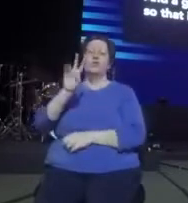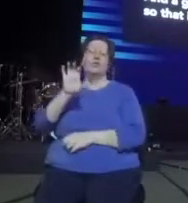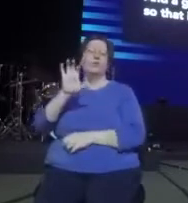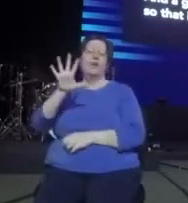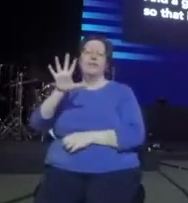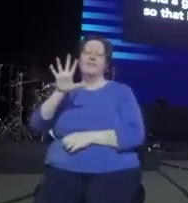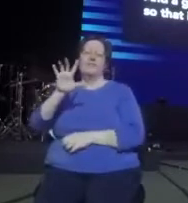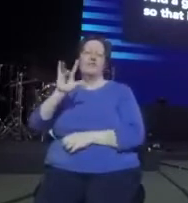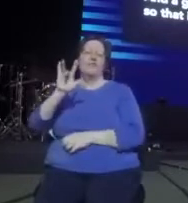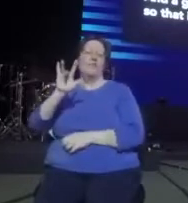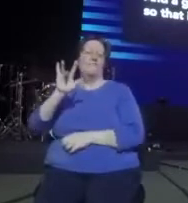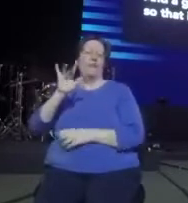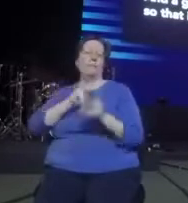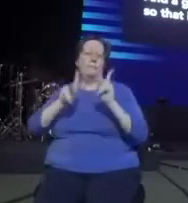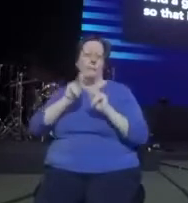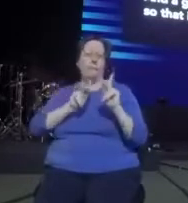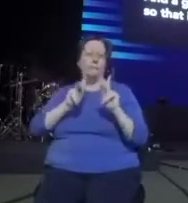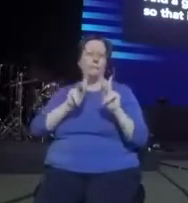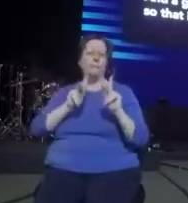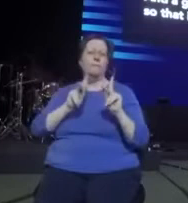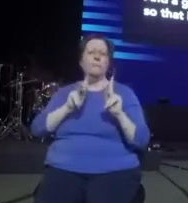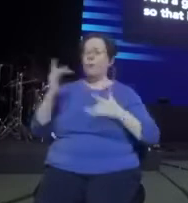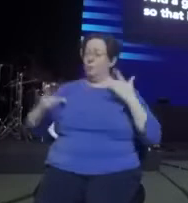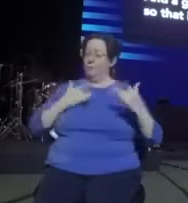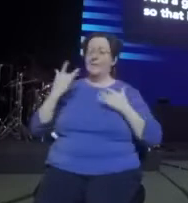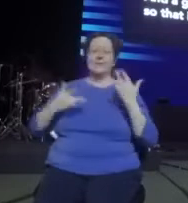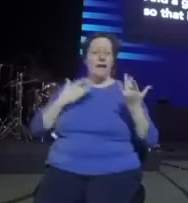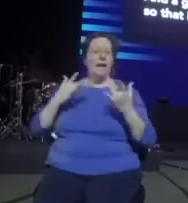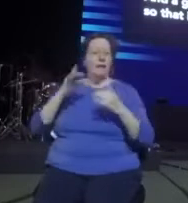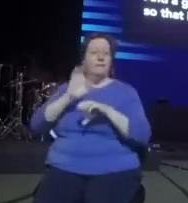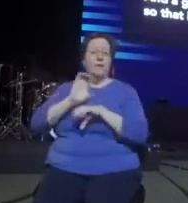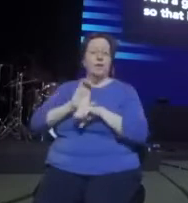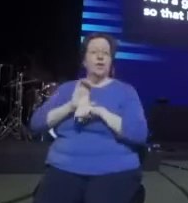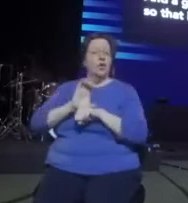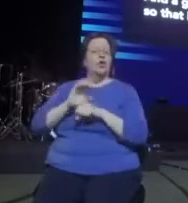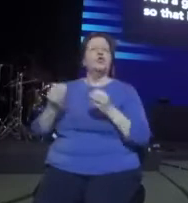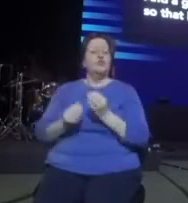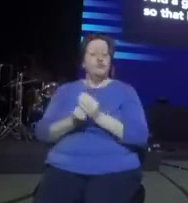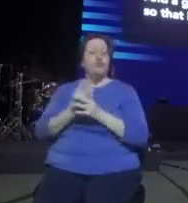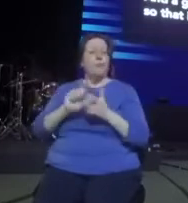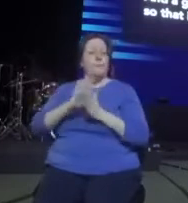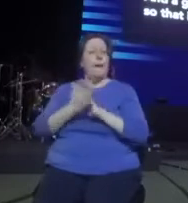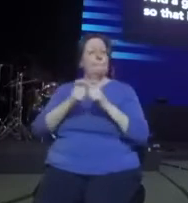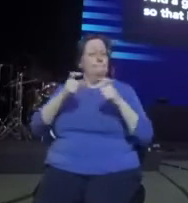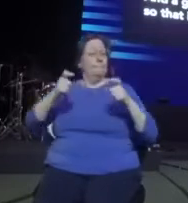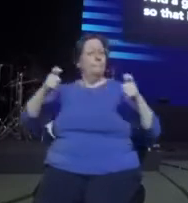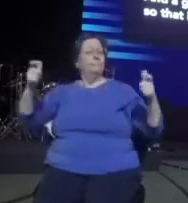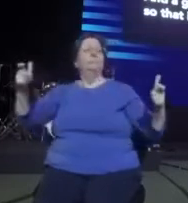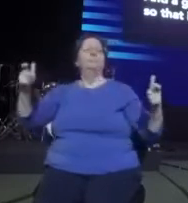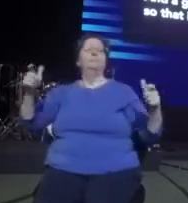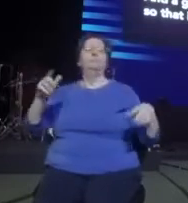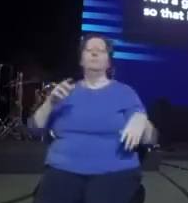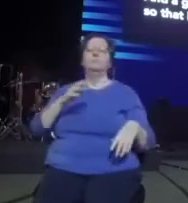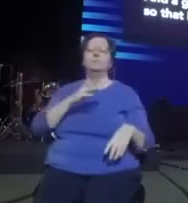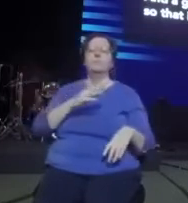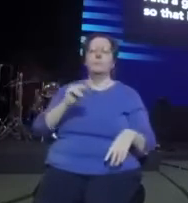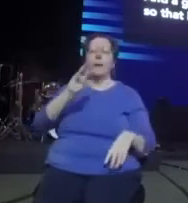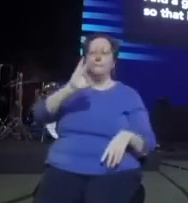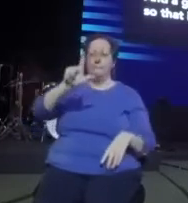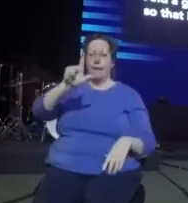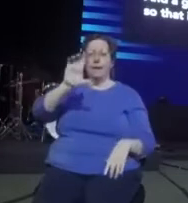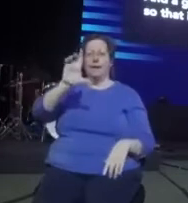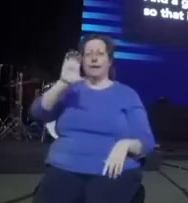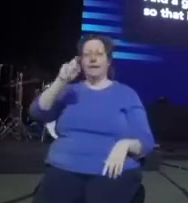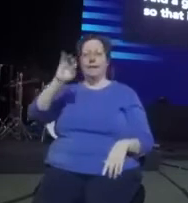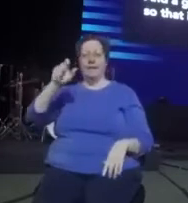people in the church, and we were really excited about the church growth. And I'll never forget, all of a sudden, Bill Clinton was put